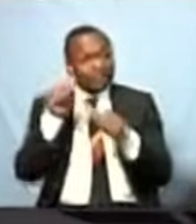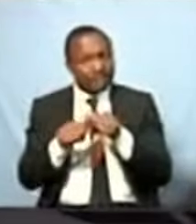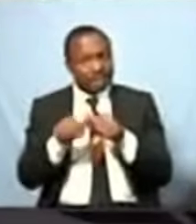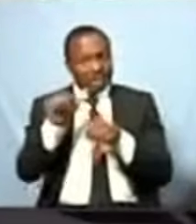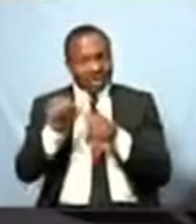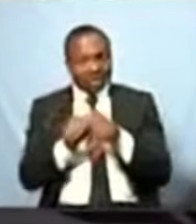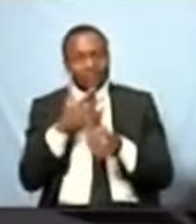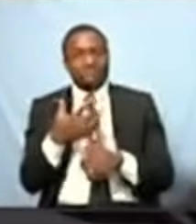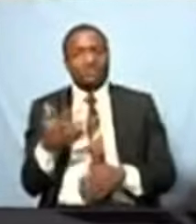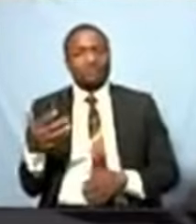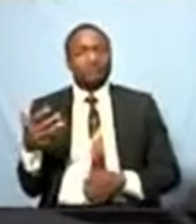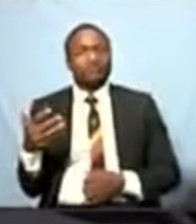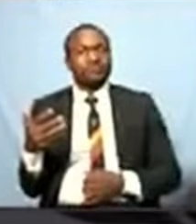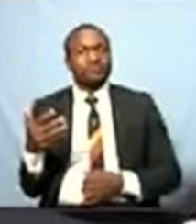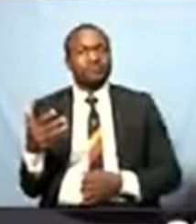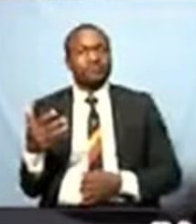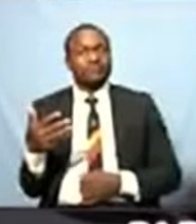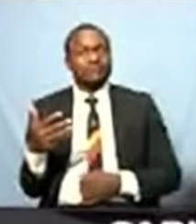on everything.